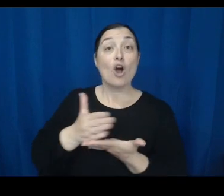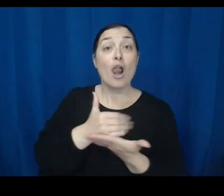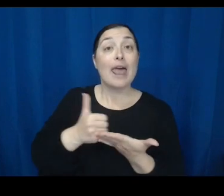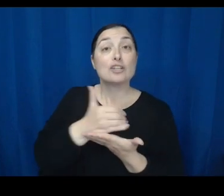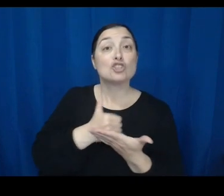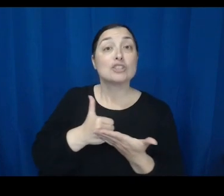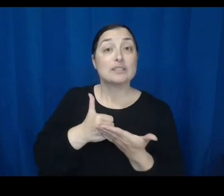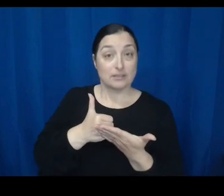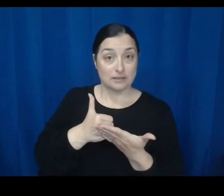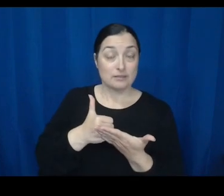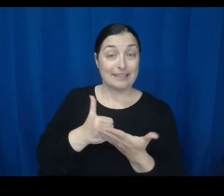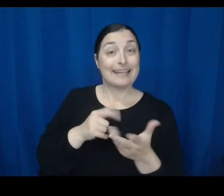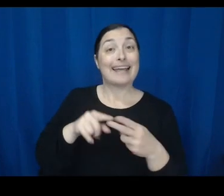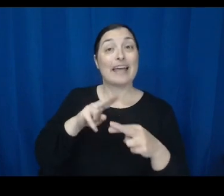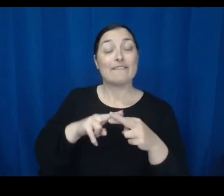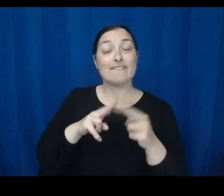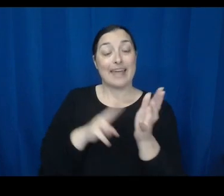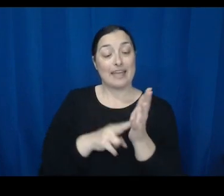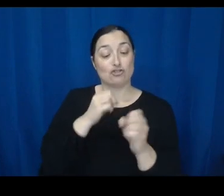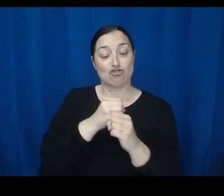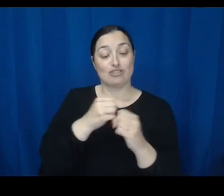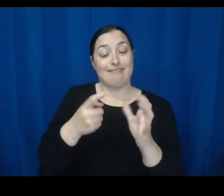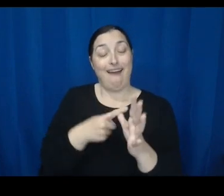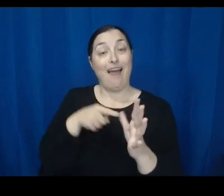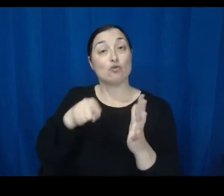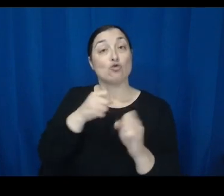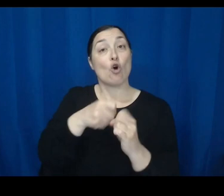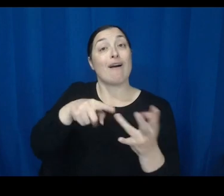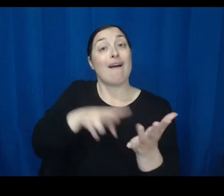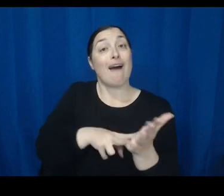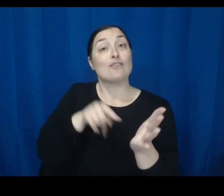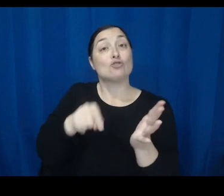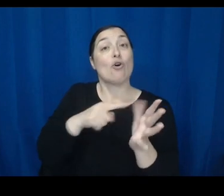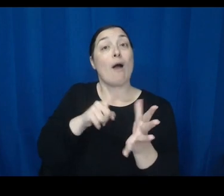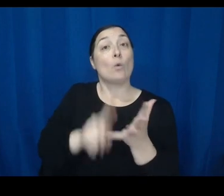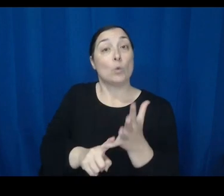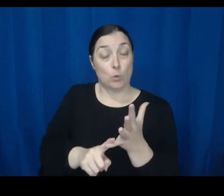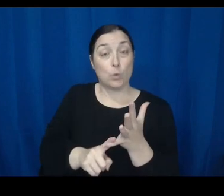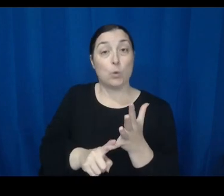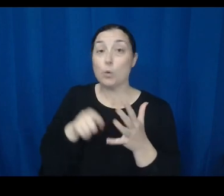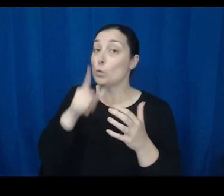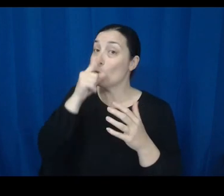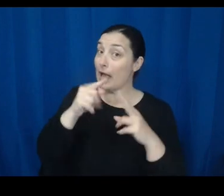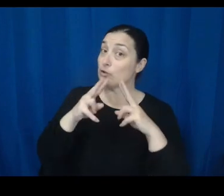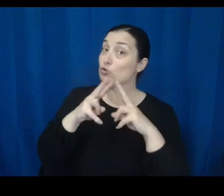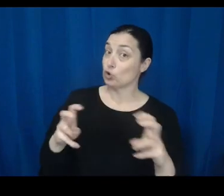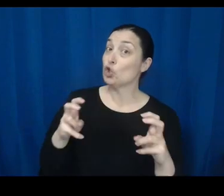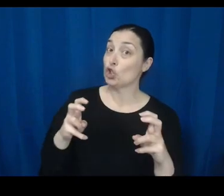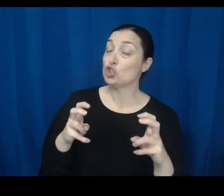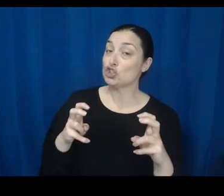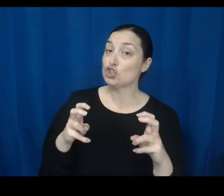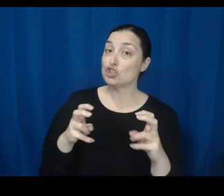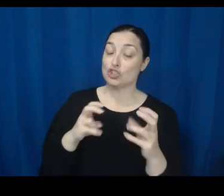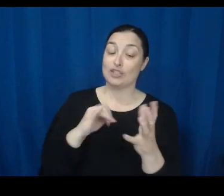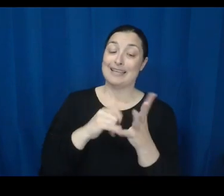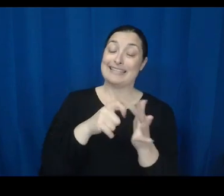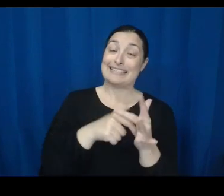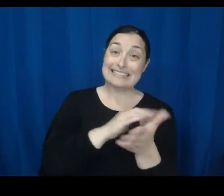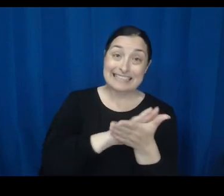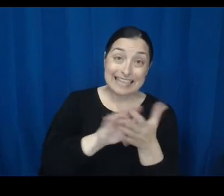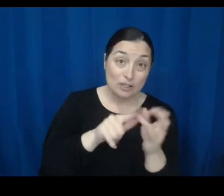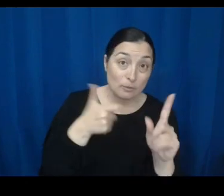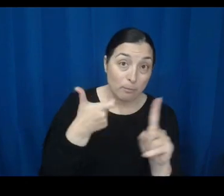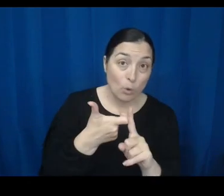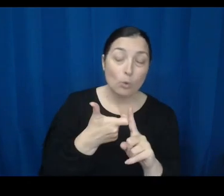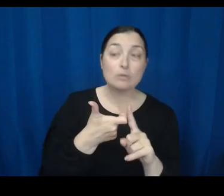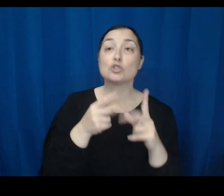to nga.gov.au, you can search by keywords. So look for sketchbooks, look for drawing. It's been so wonderful to connect with you